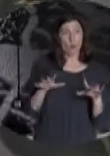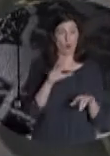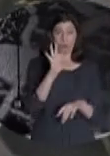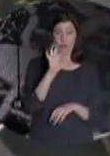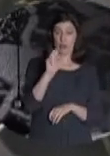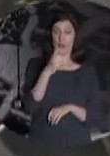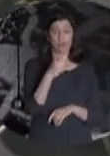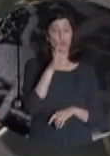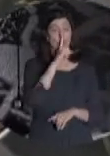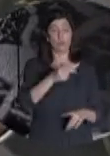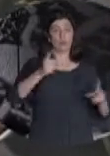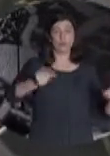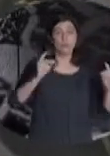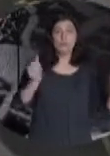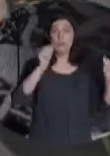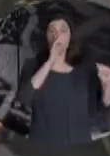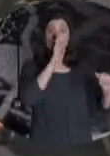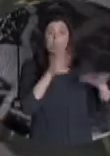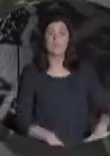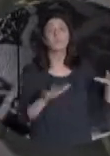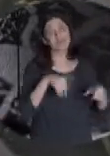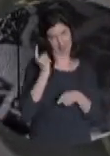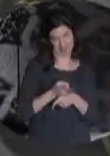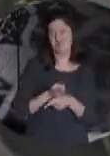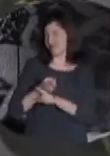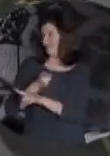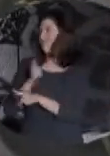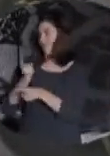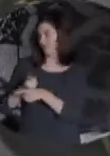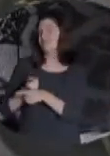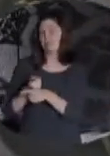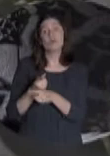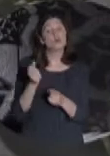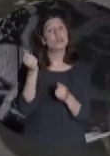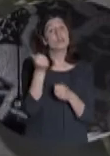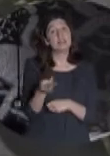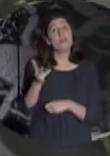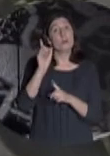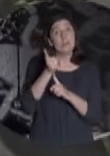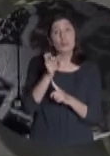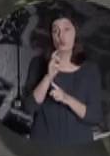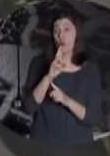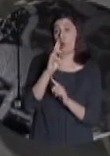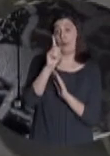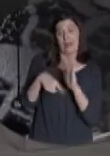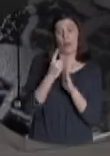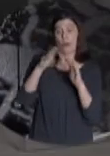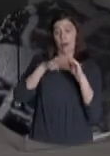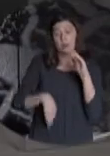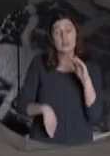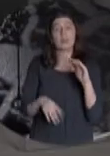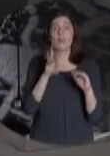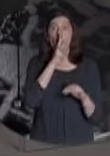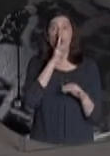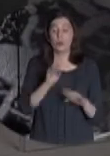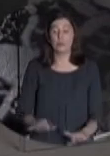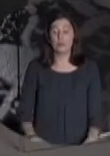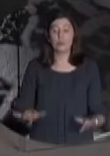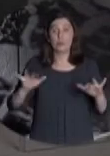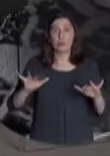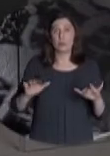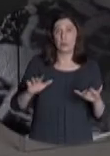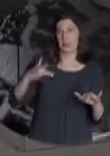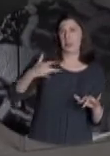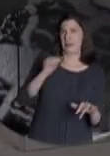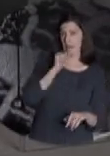states. Yeah, it happens just- in a flash of a second. Yeah, a lot of times before, within several minutes to under an hour, you can just have water accumulate in areas where it's